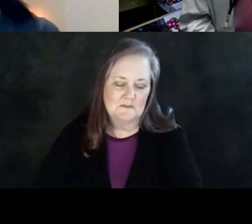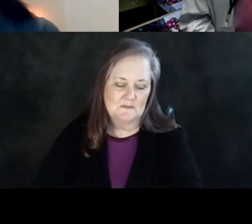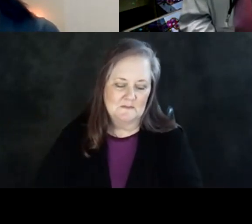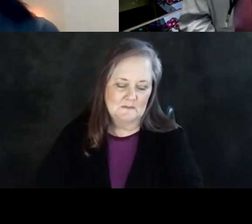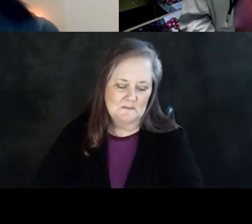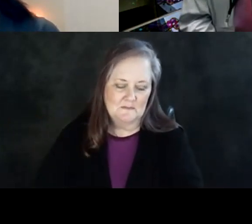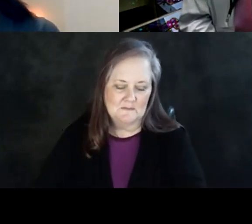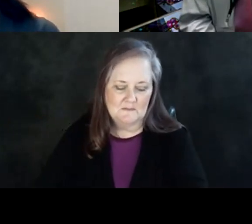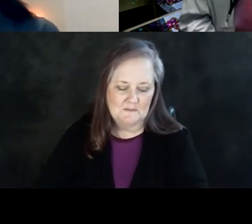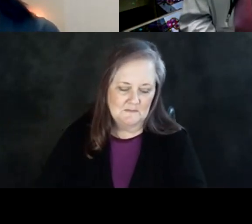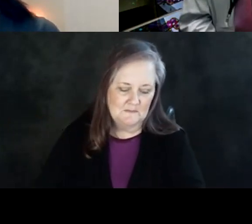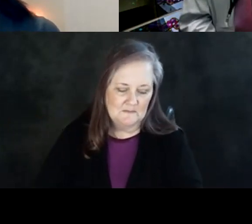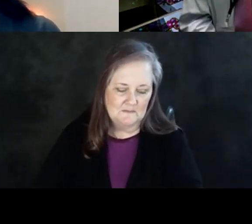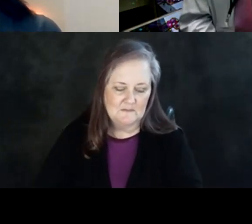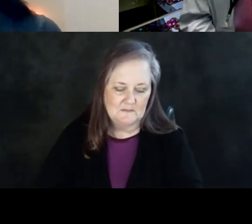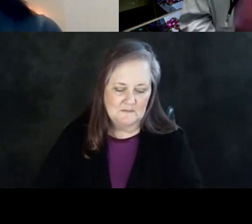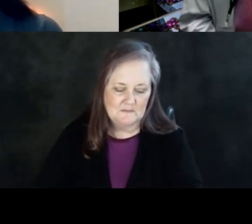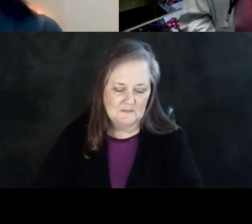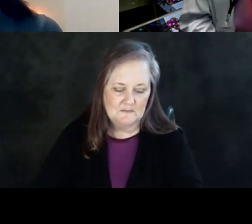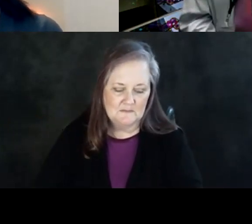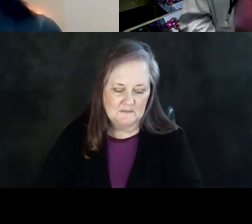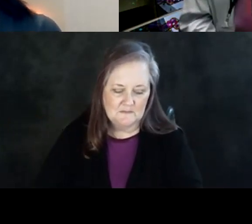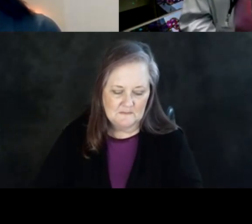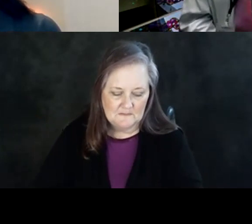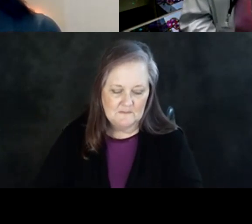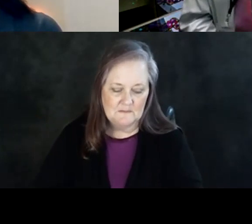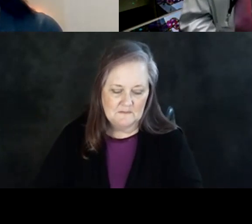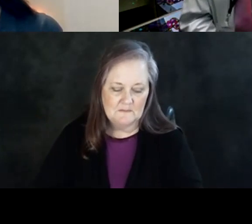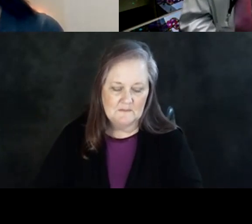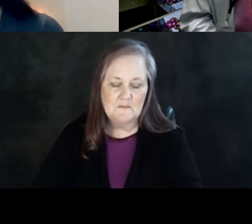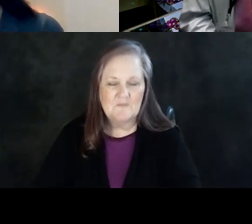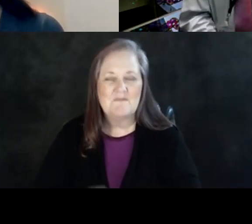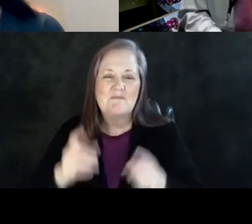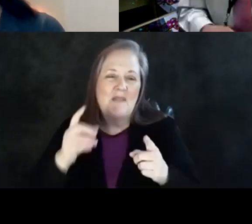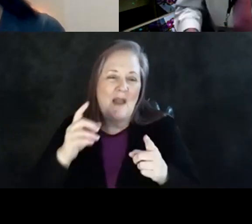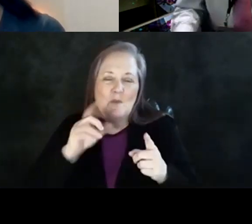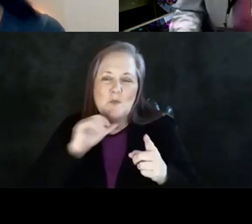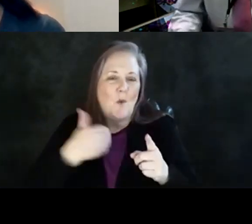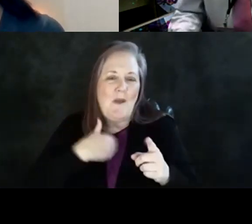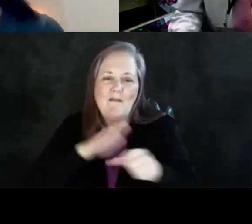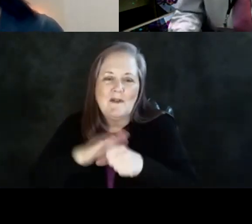I think we're not far enough along in the knowledge base to be able to state that right now.